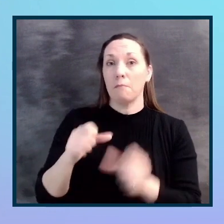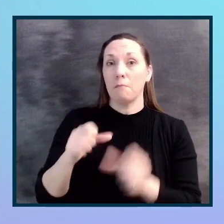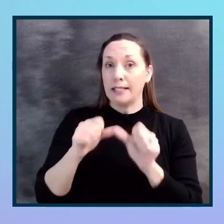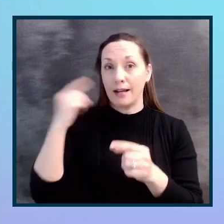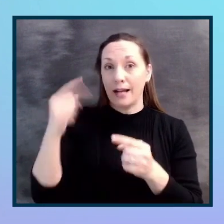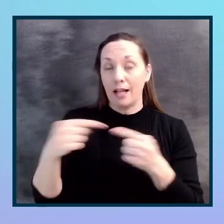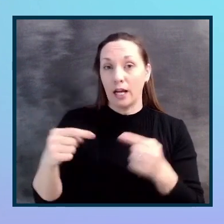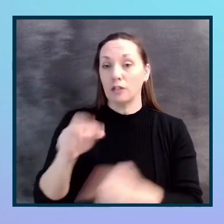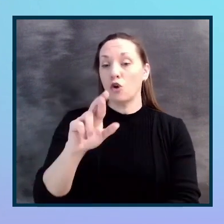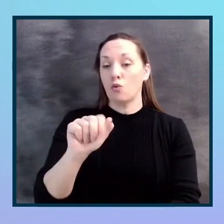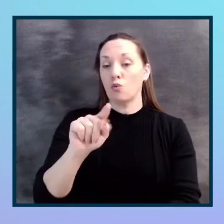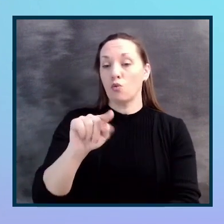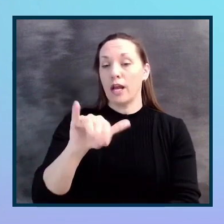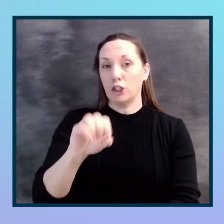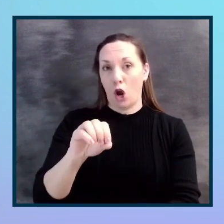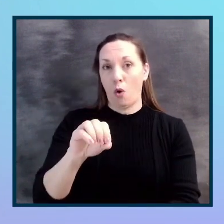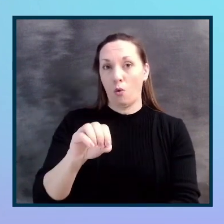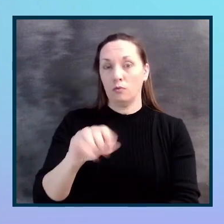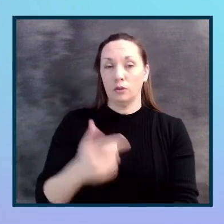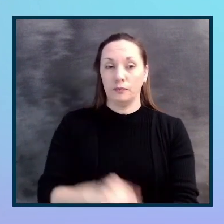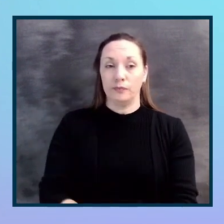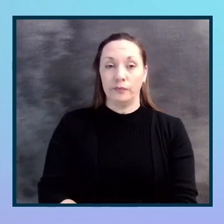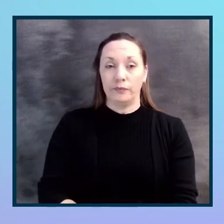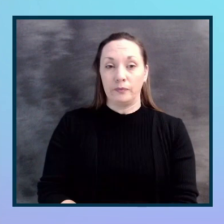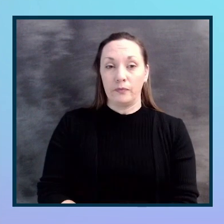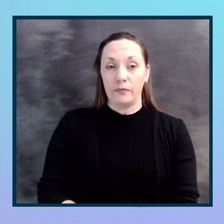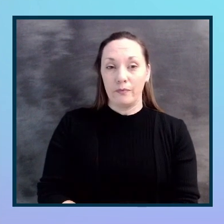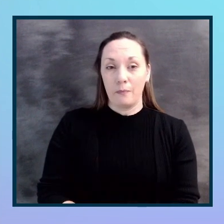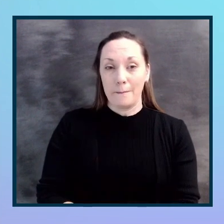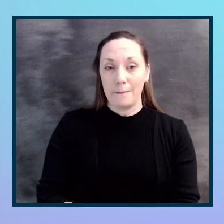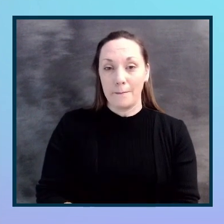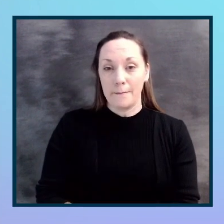image. All right, thank you.